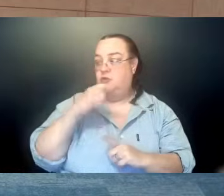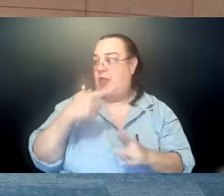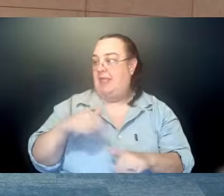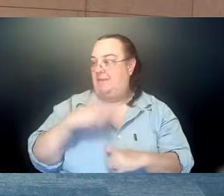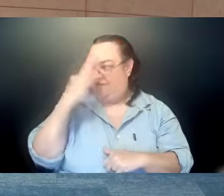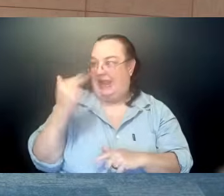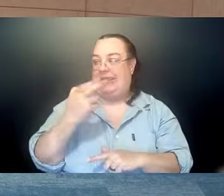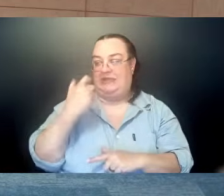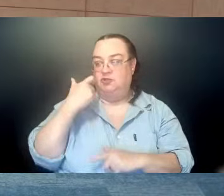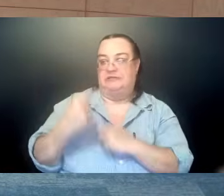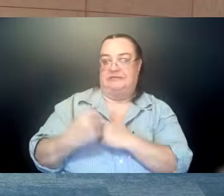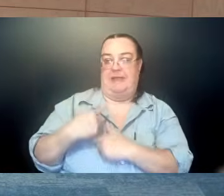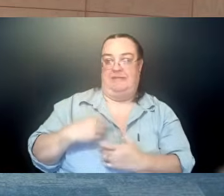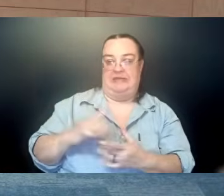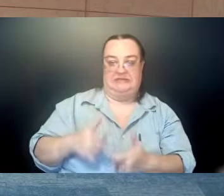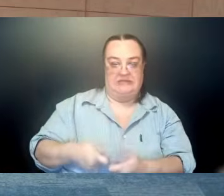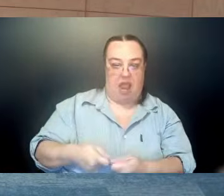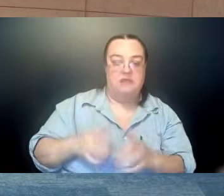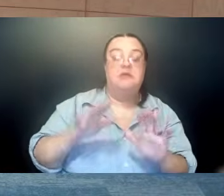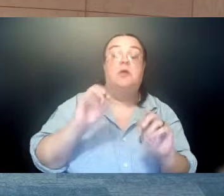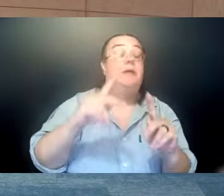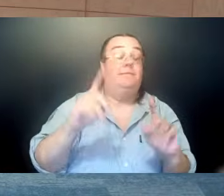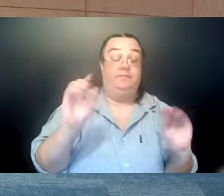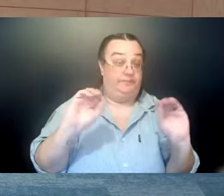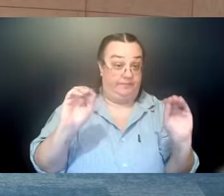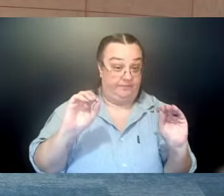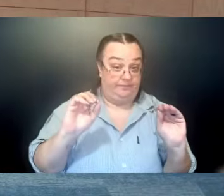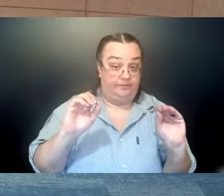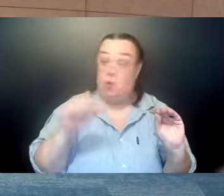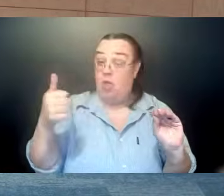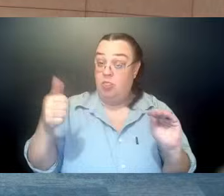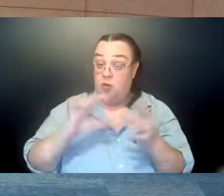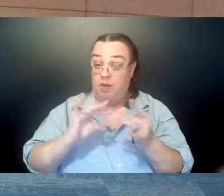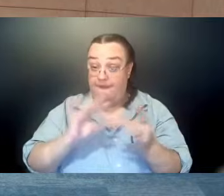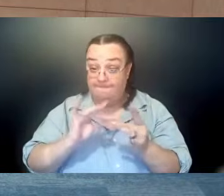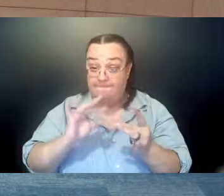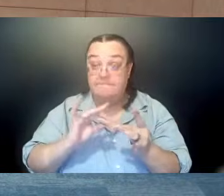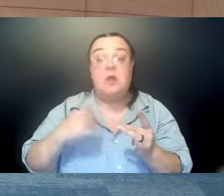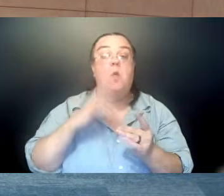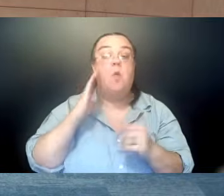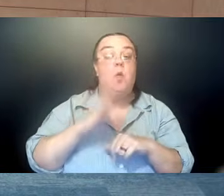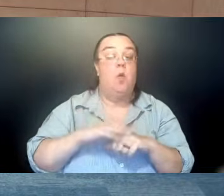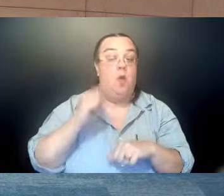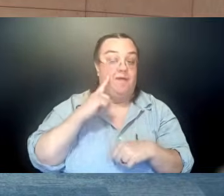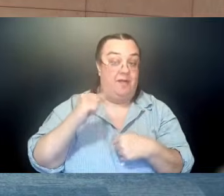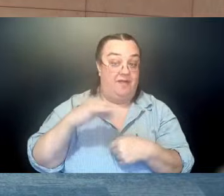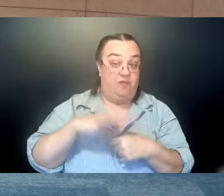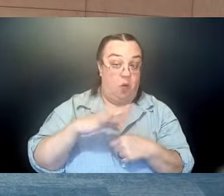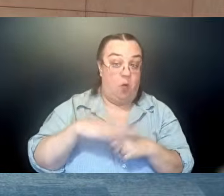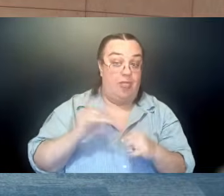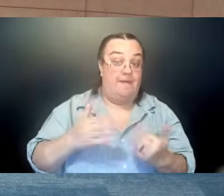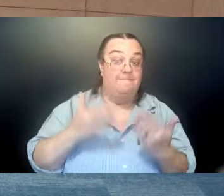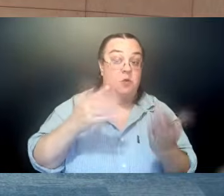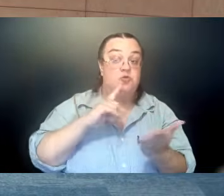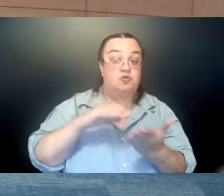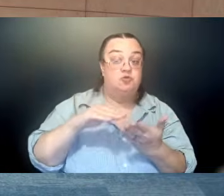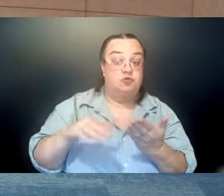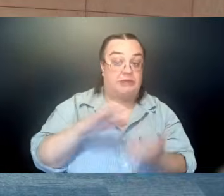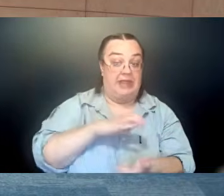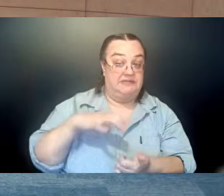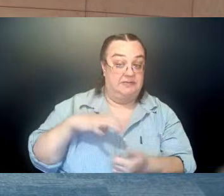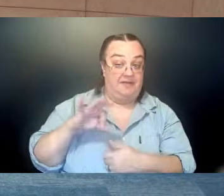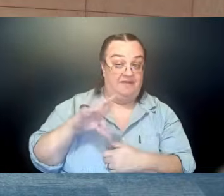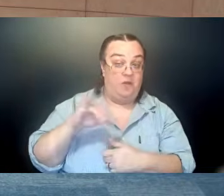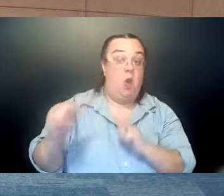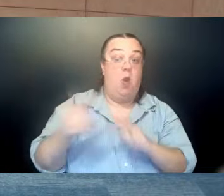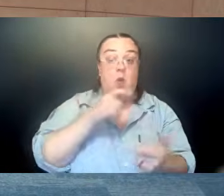me. All right, hearing no other comments, I'll call for a vote on the motion to excuse Councilmember Fry. All